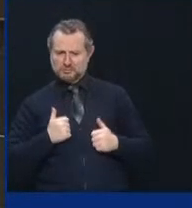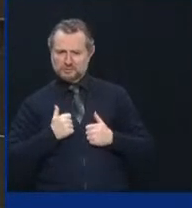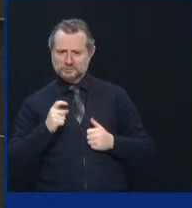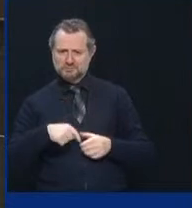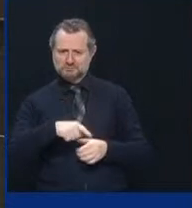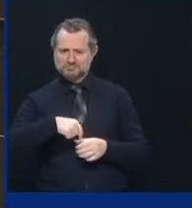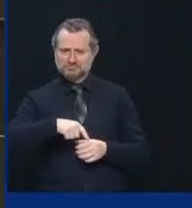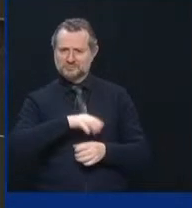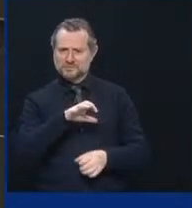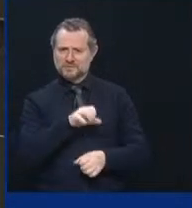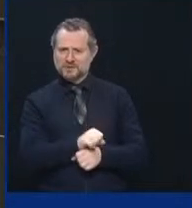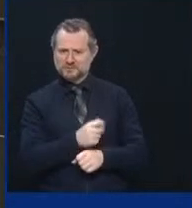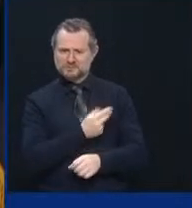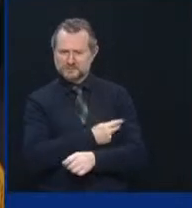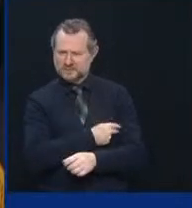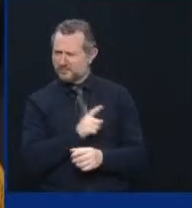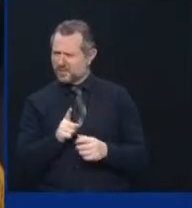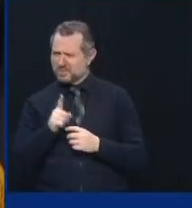at that location?